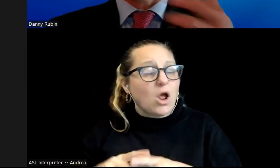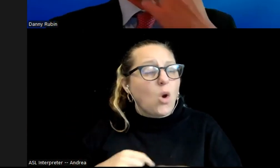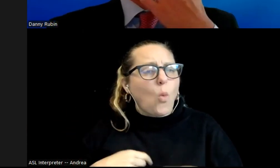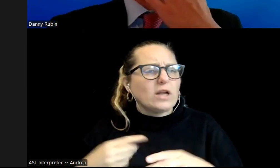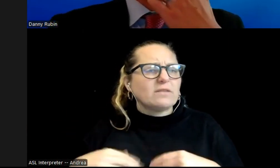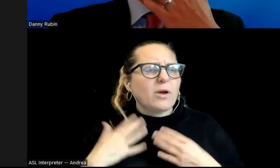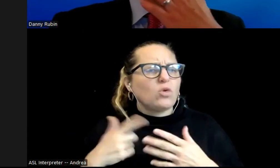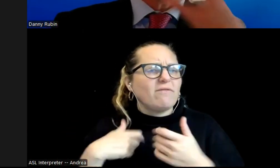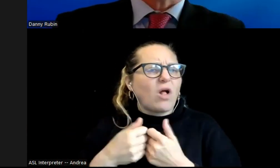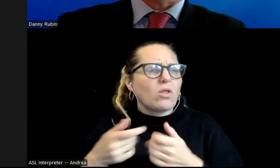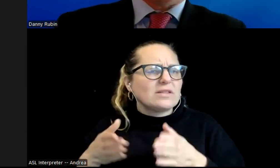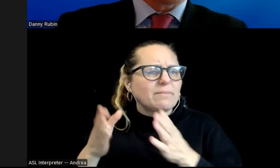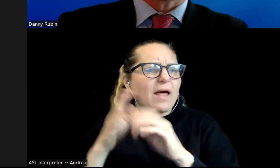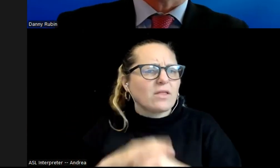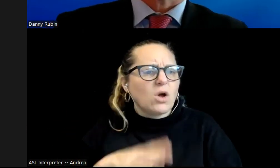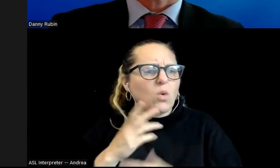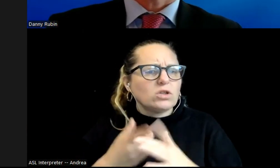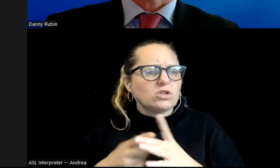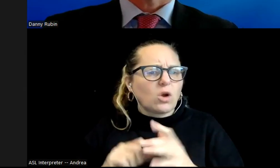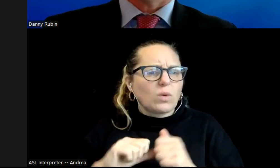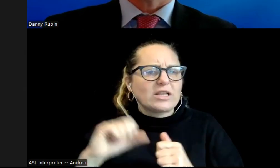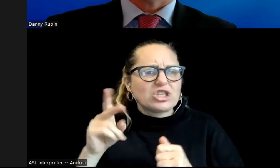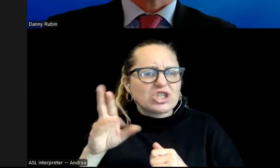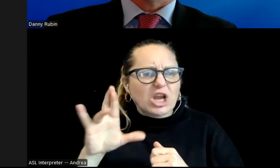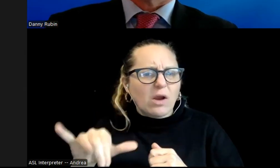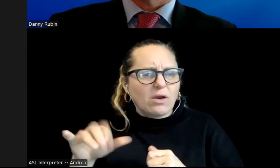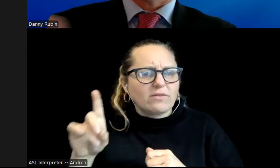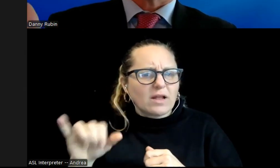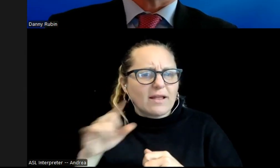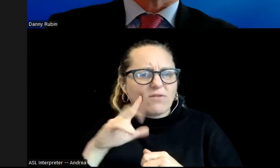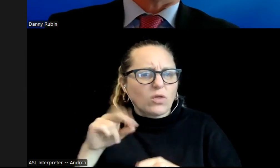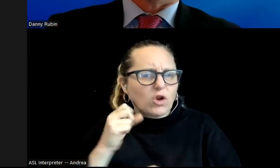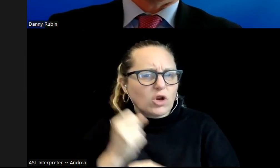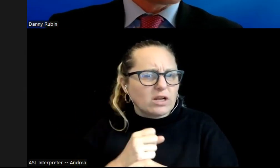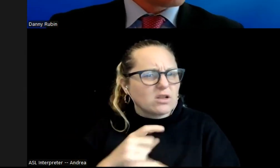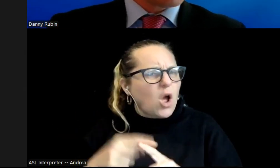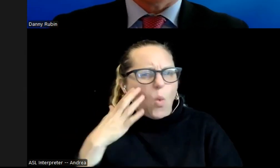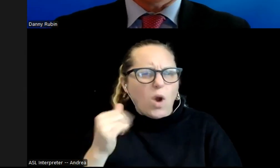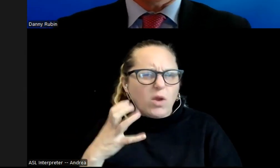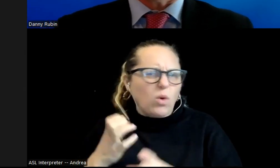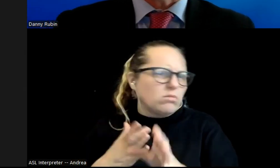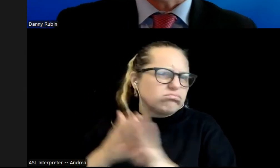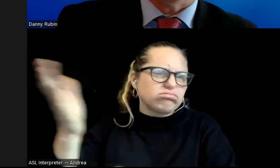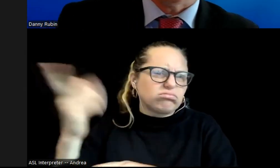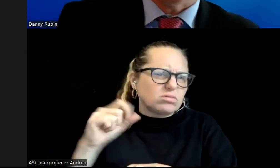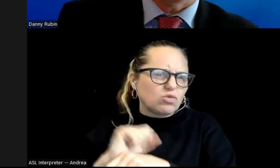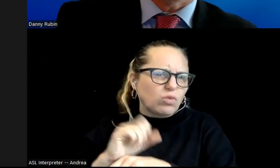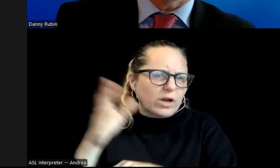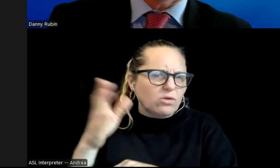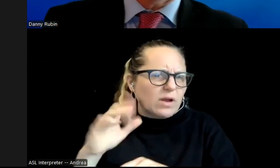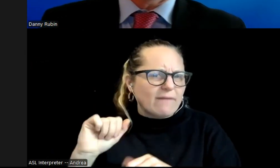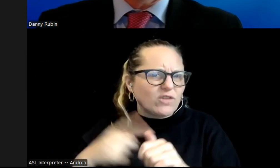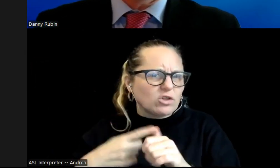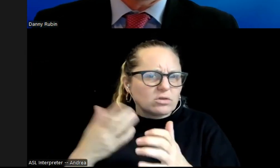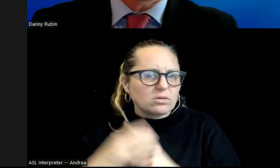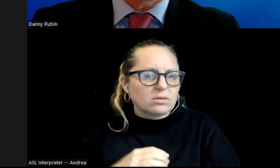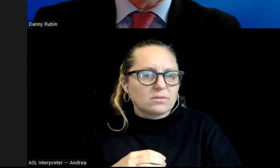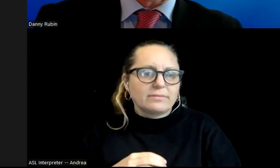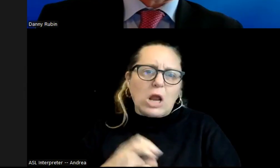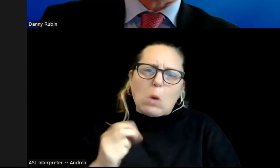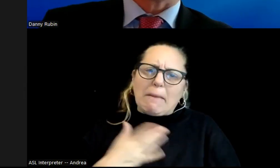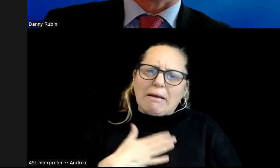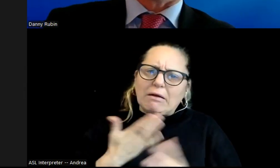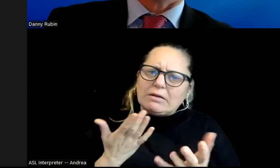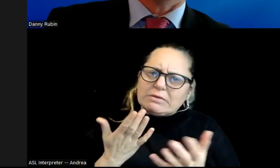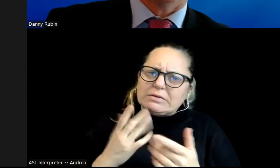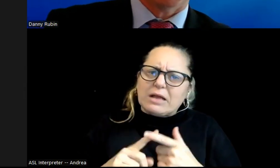I'll start with Sherry. Like, you've done it for 30 years. So what Yeah. made you want to go into this career to begin with? Oh my goodness. Well, I